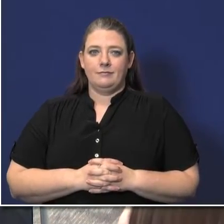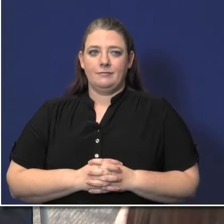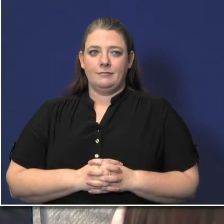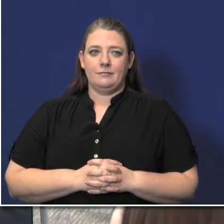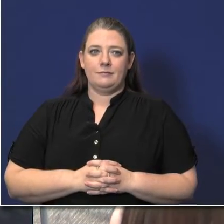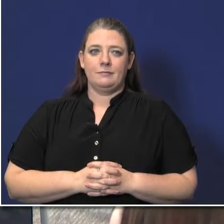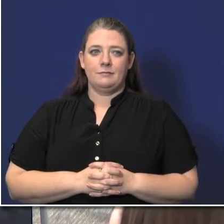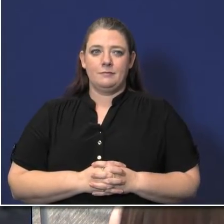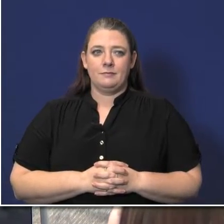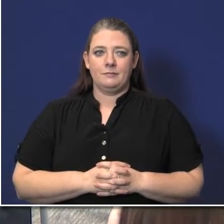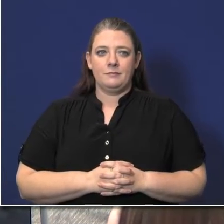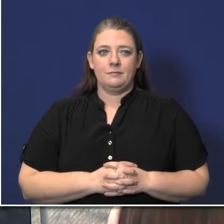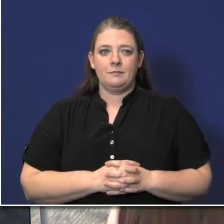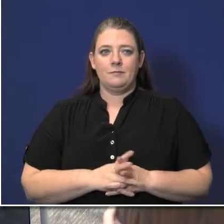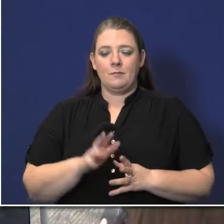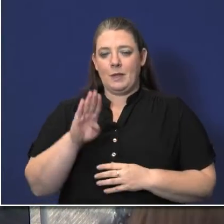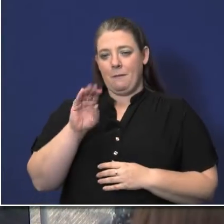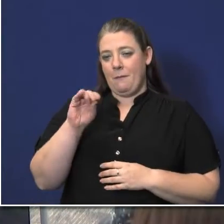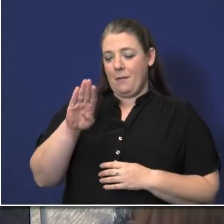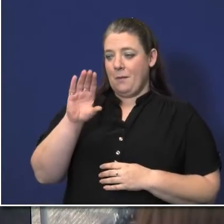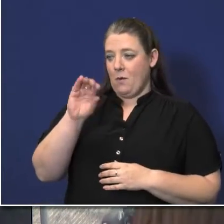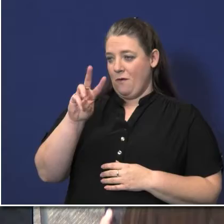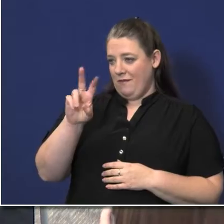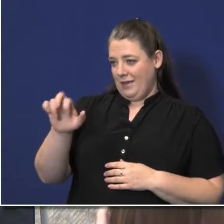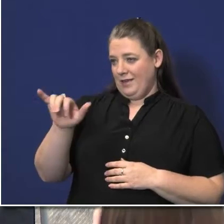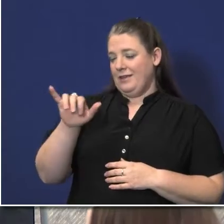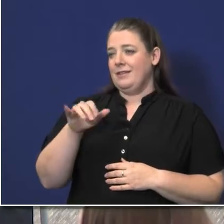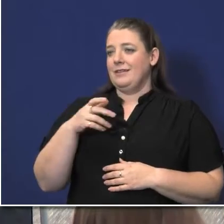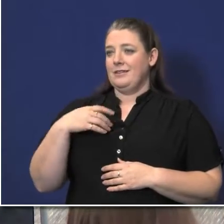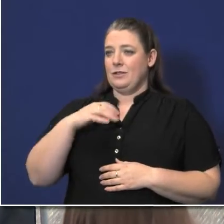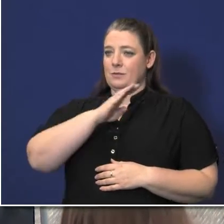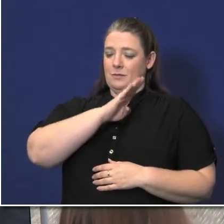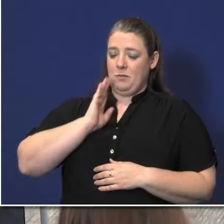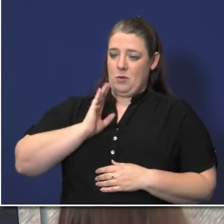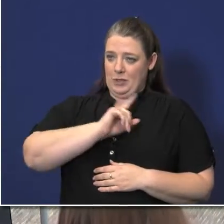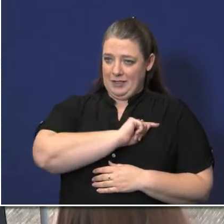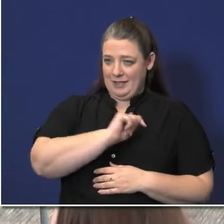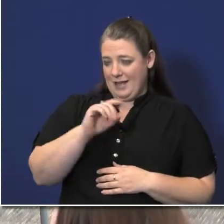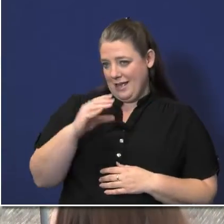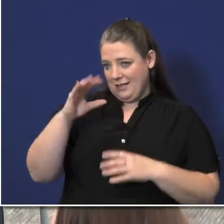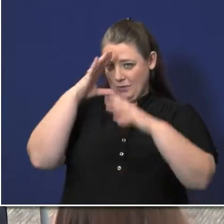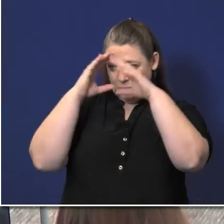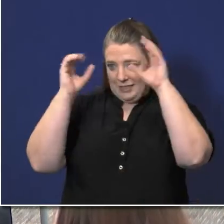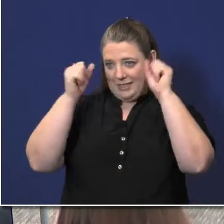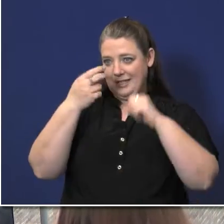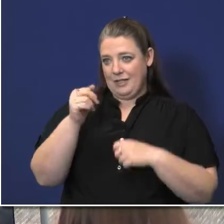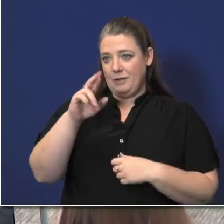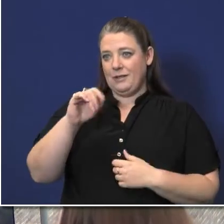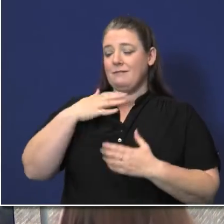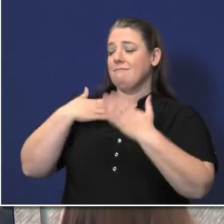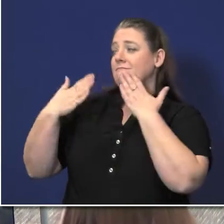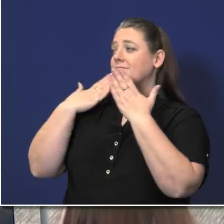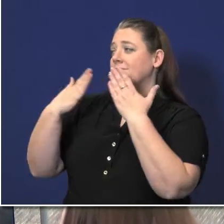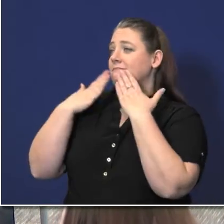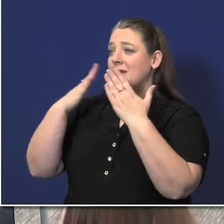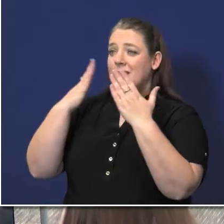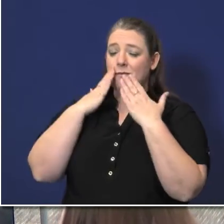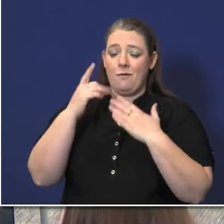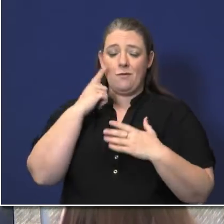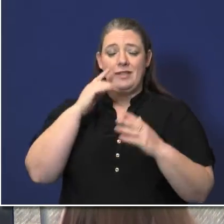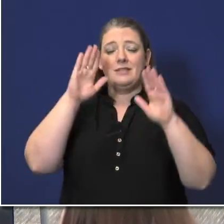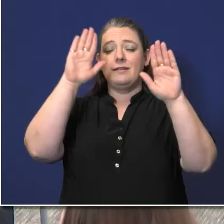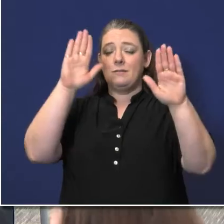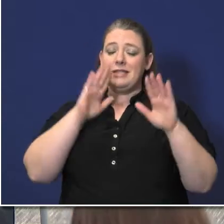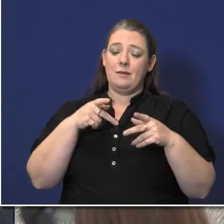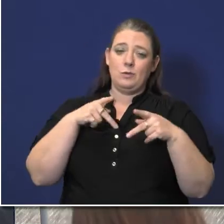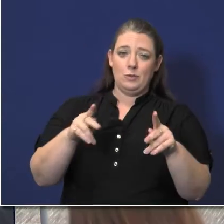Mr. Bob Covey, trustees, and Superintendent Dr. Henry, it is with a grateful heart that I thank you for this amazing opportunity